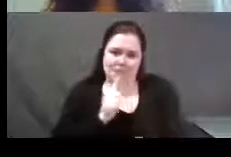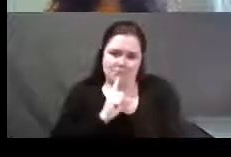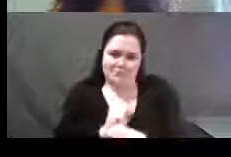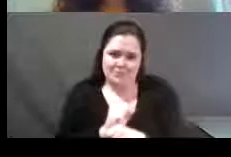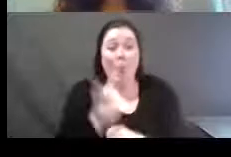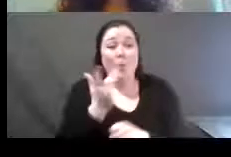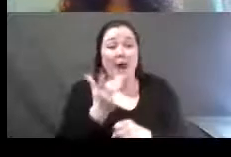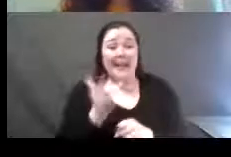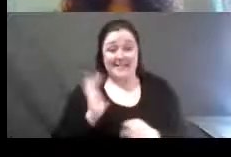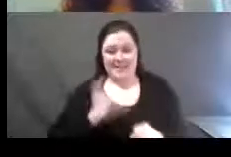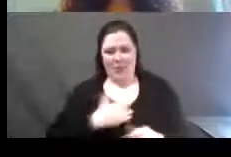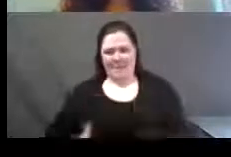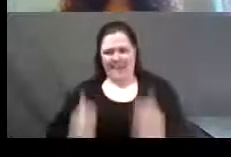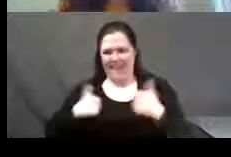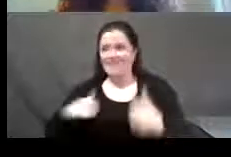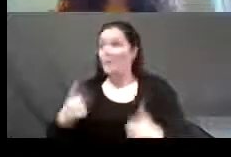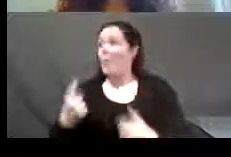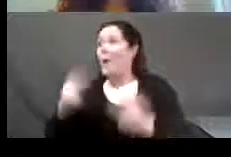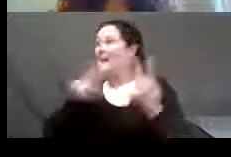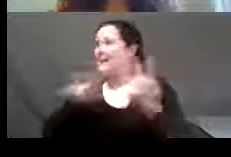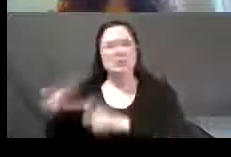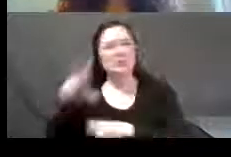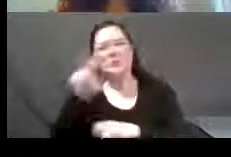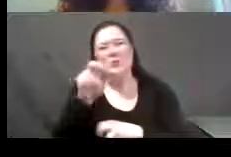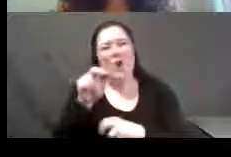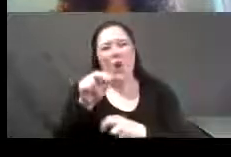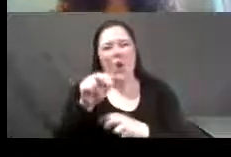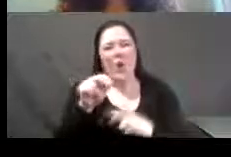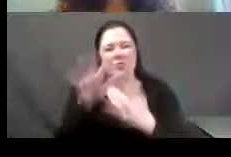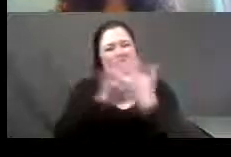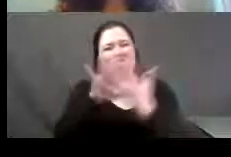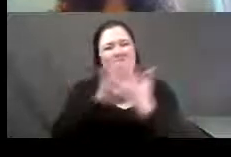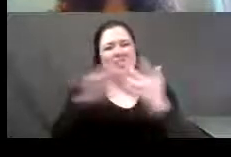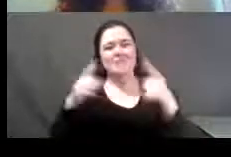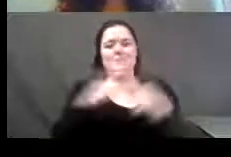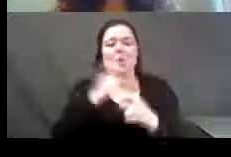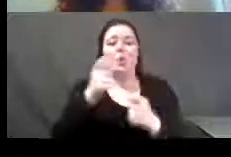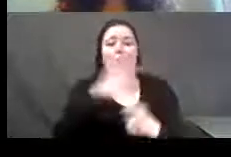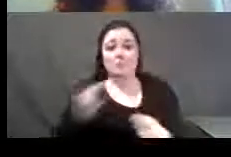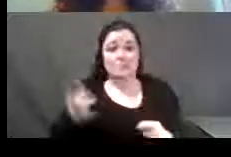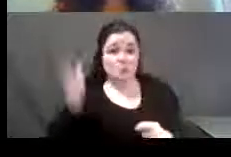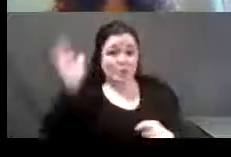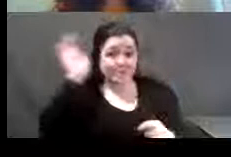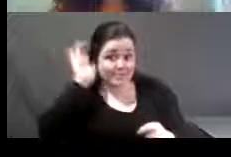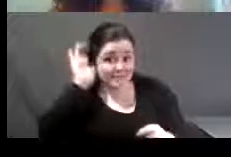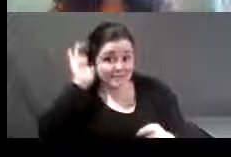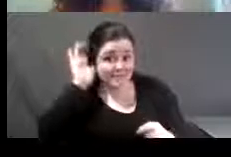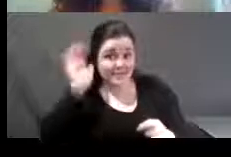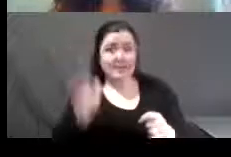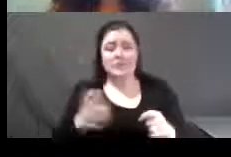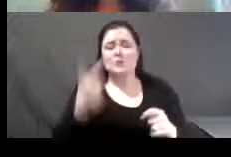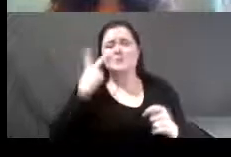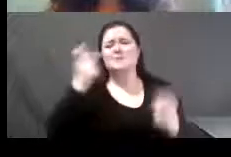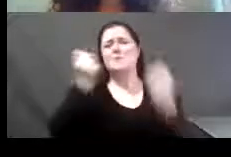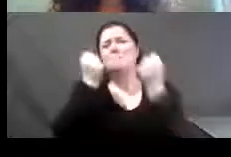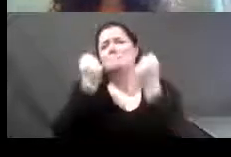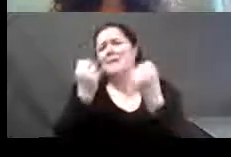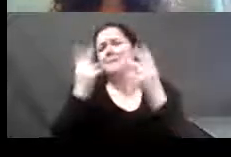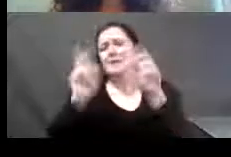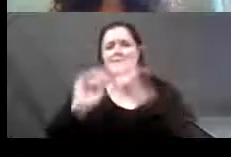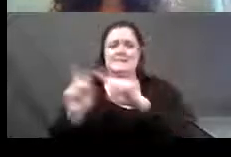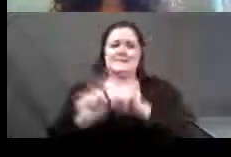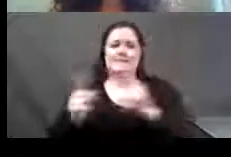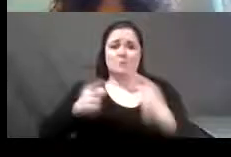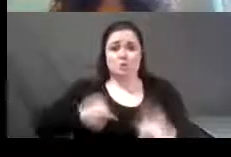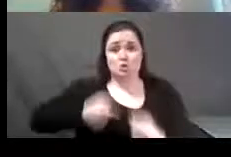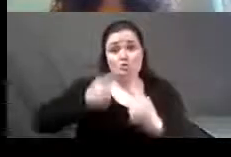lives. So I know those listening see so many different struggles, and I'm